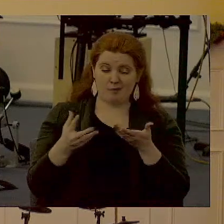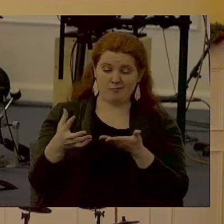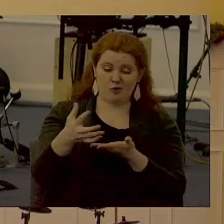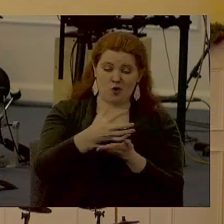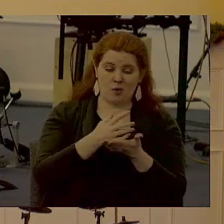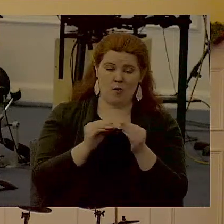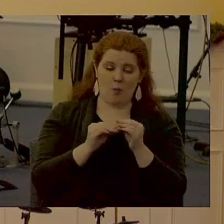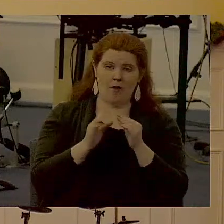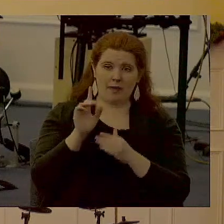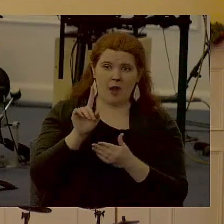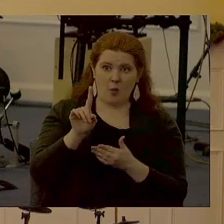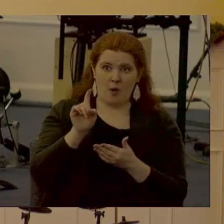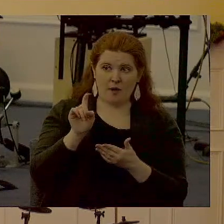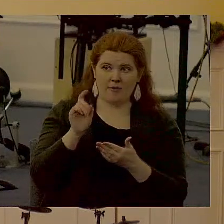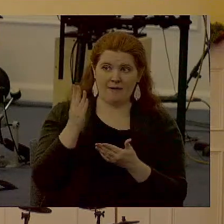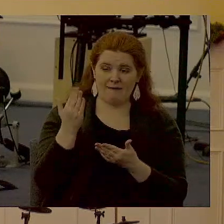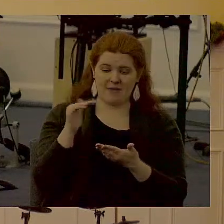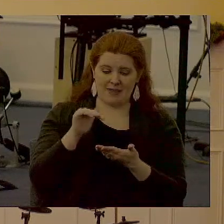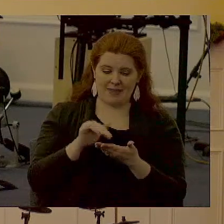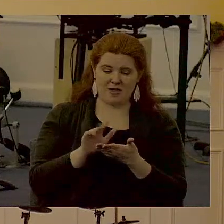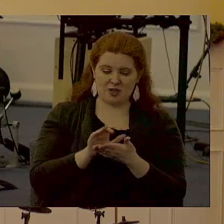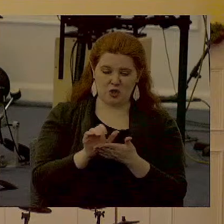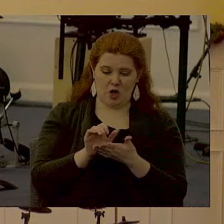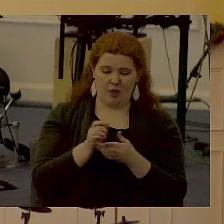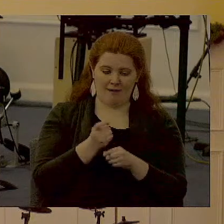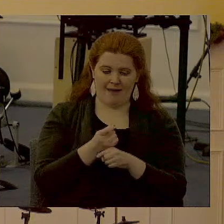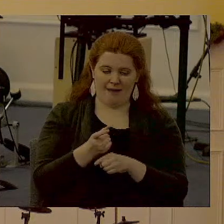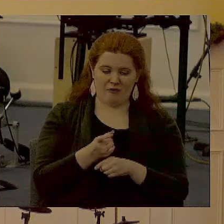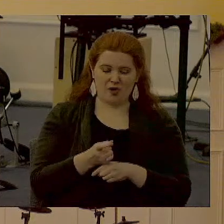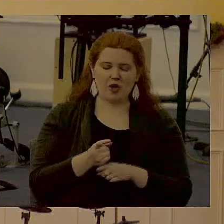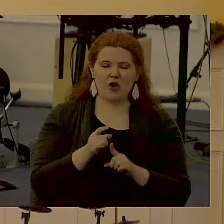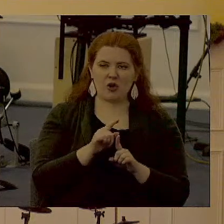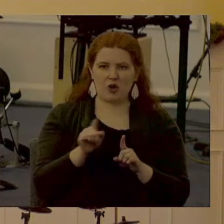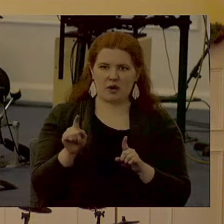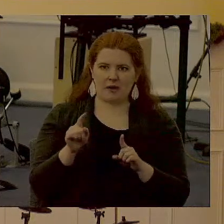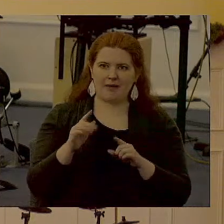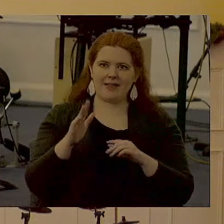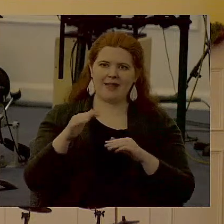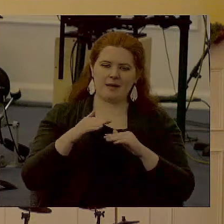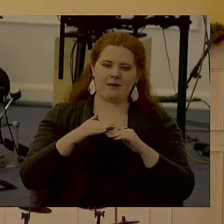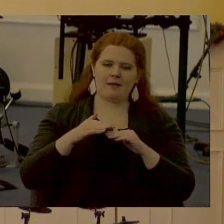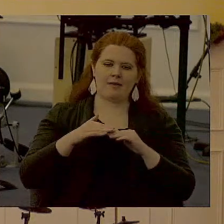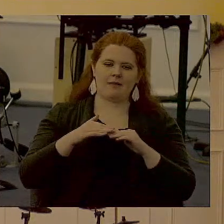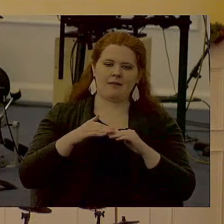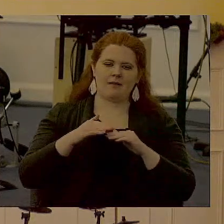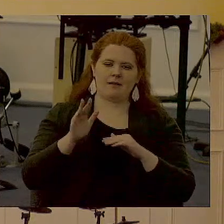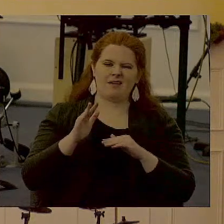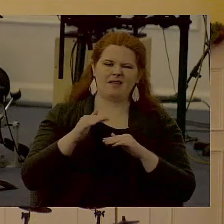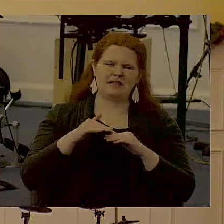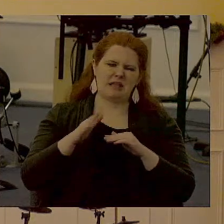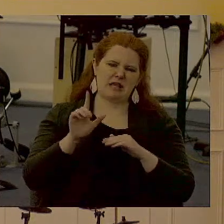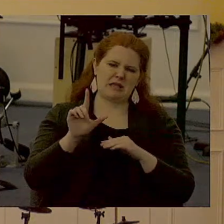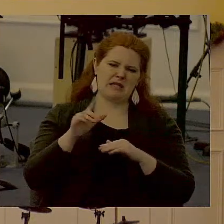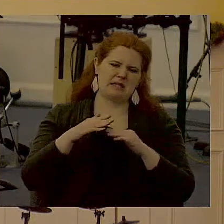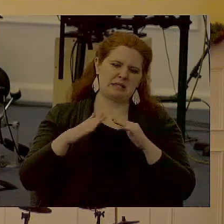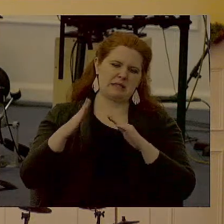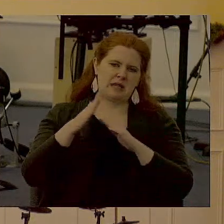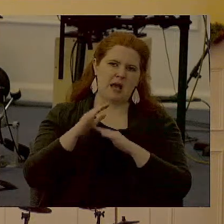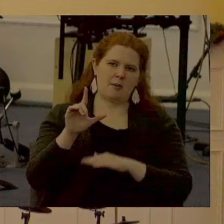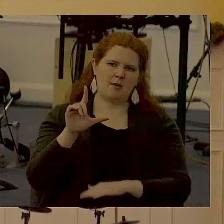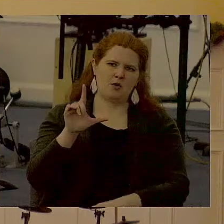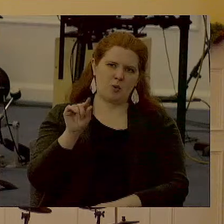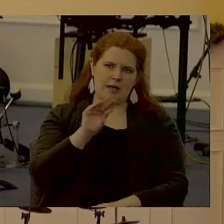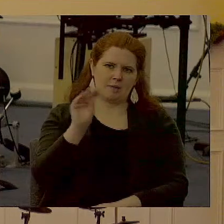makes more than $115,000 a year, you are above the top 20% of all